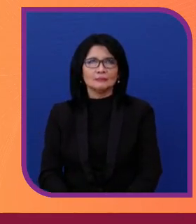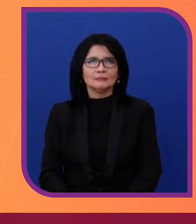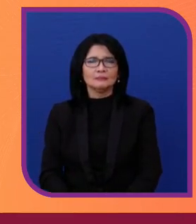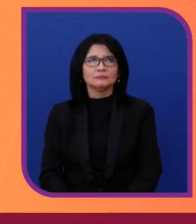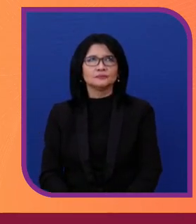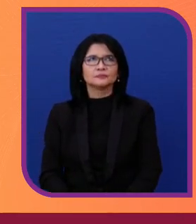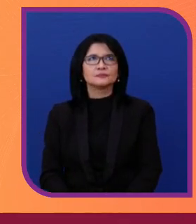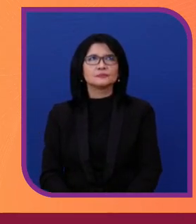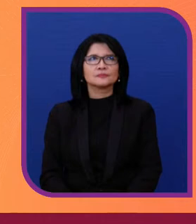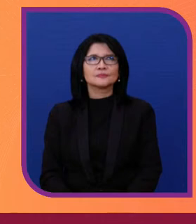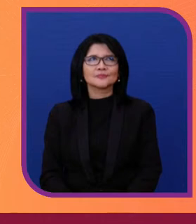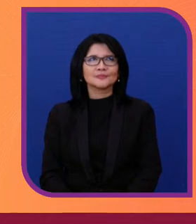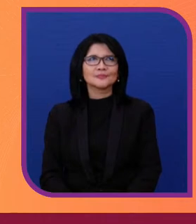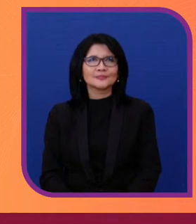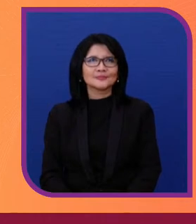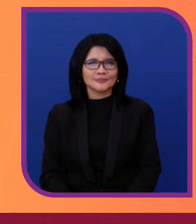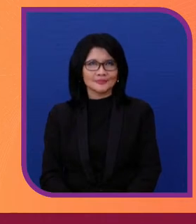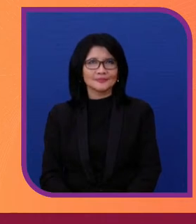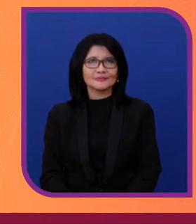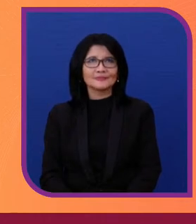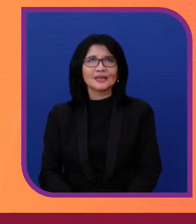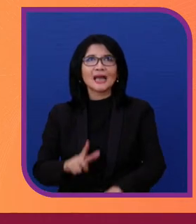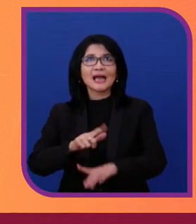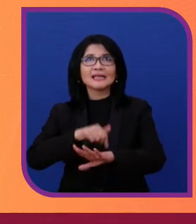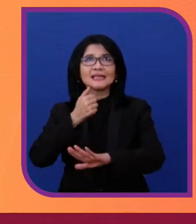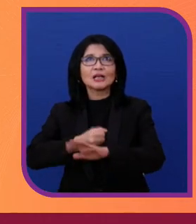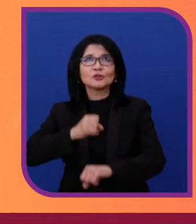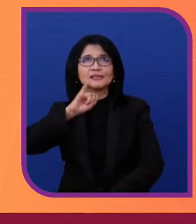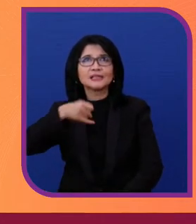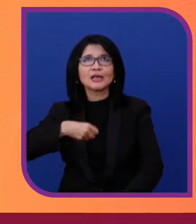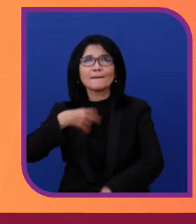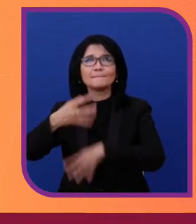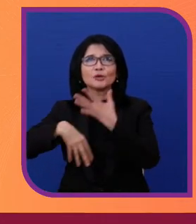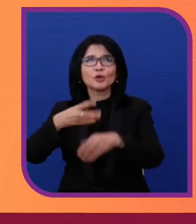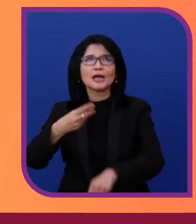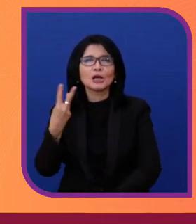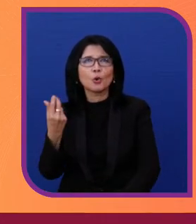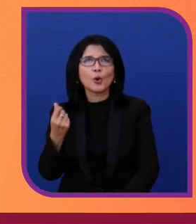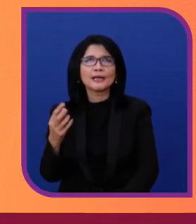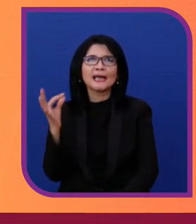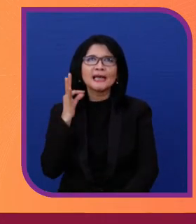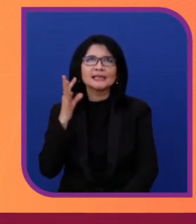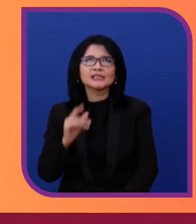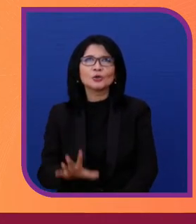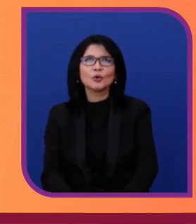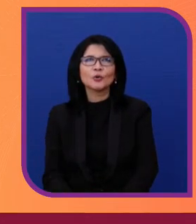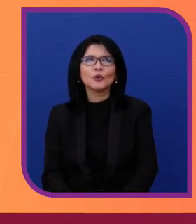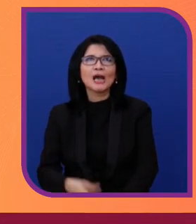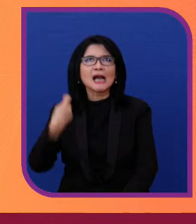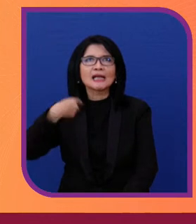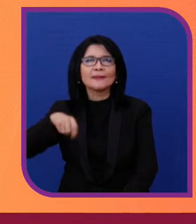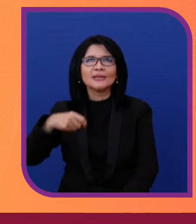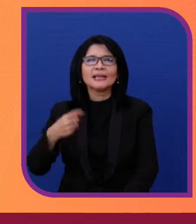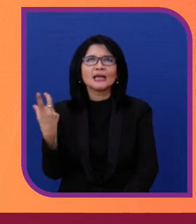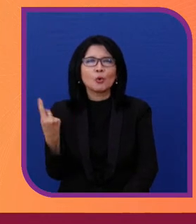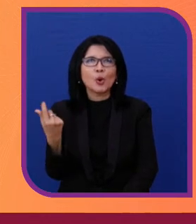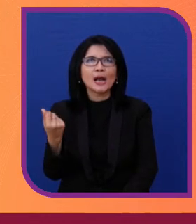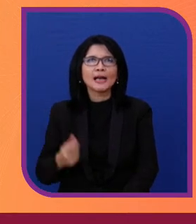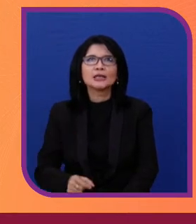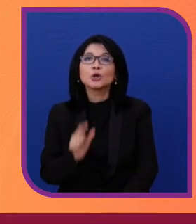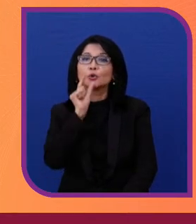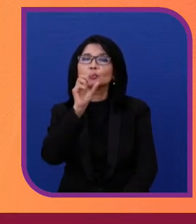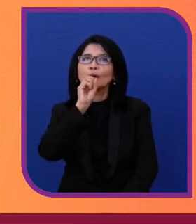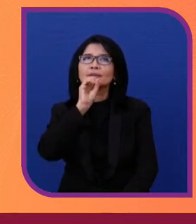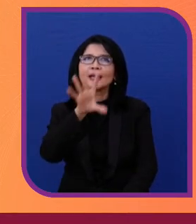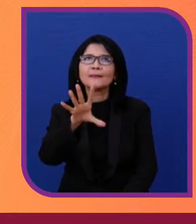of Indonesia To Break Down some countries action and police state Ministry of Finance already taken in the address in